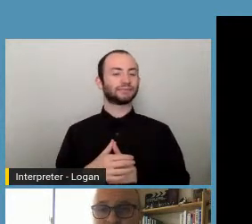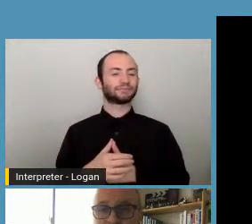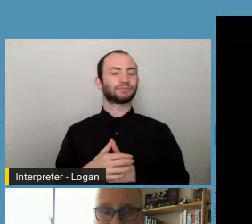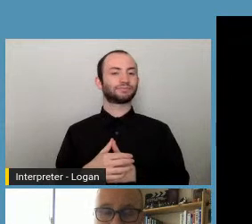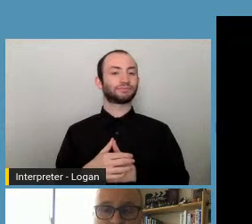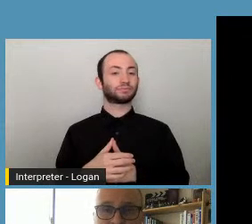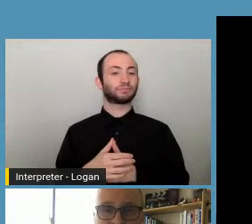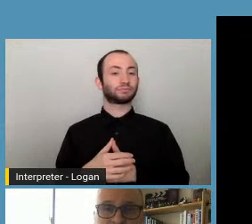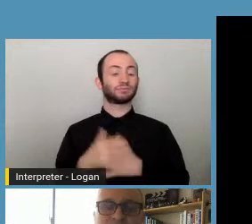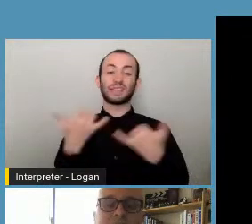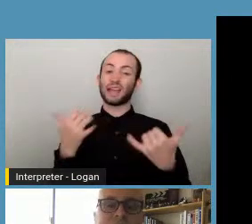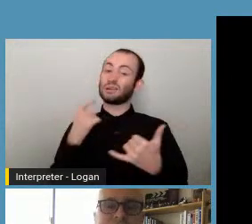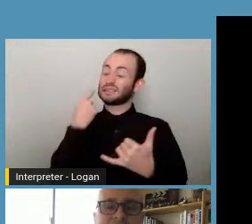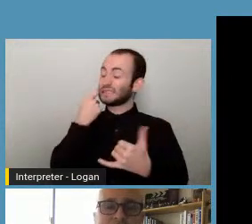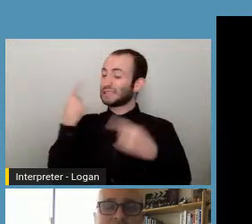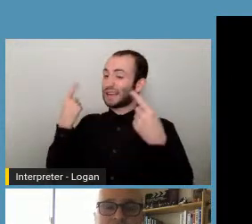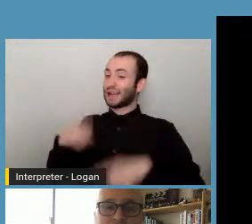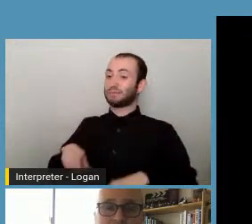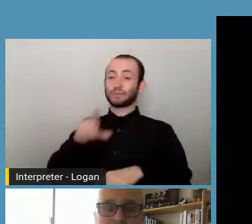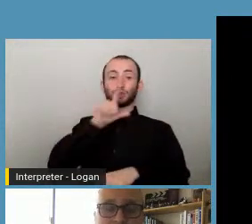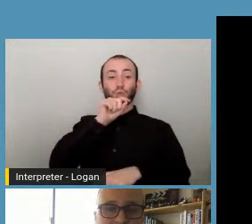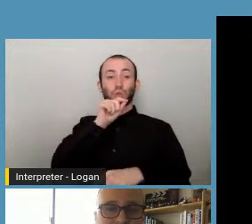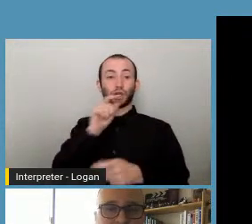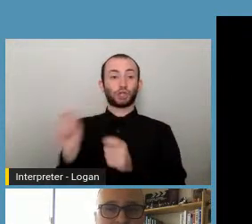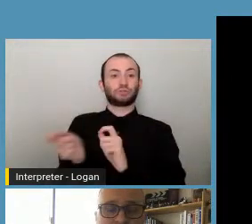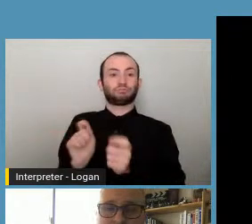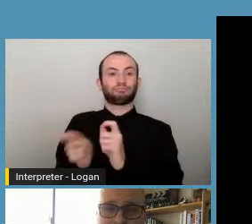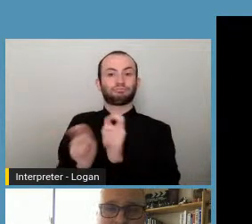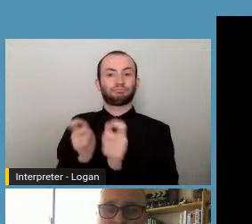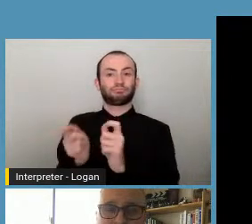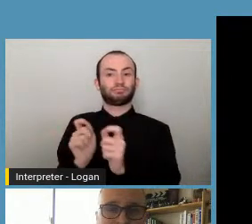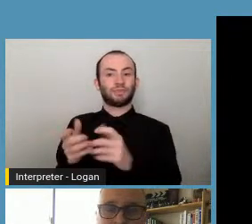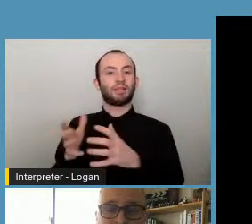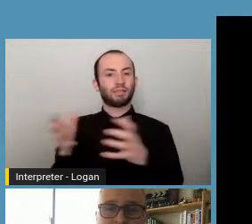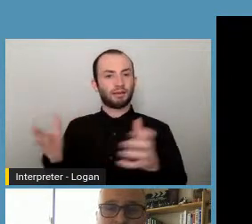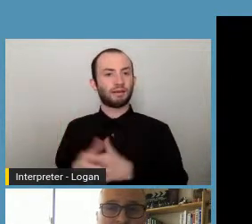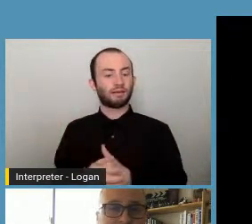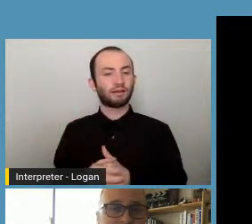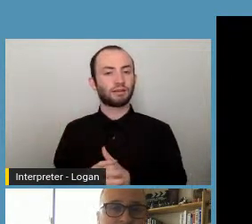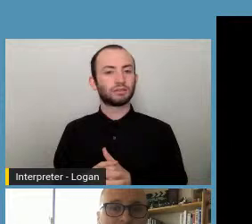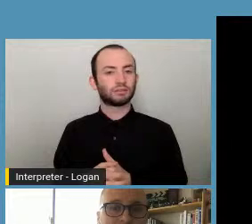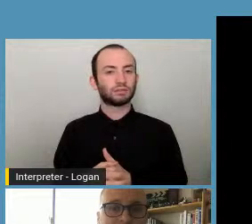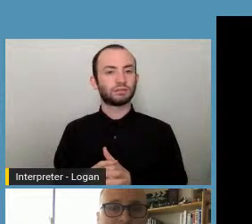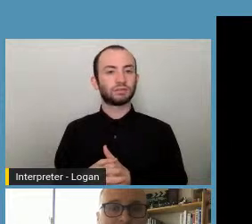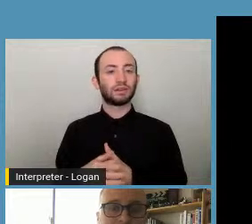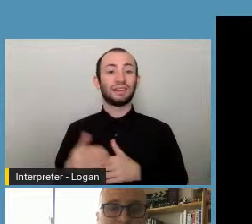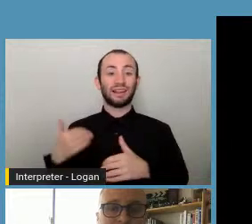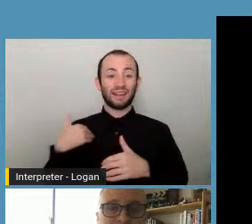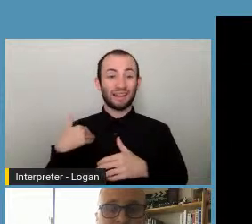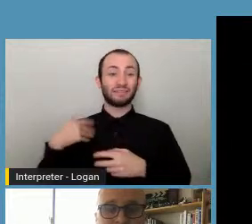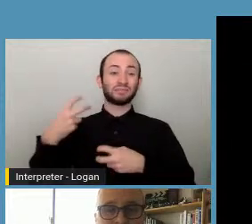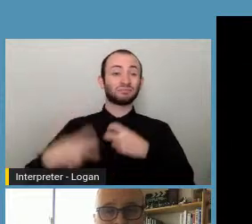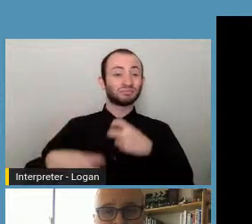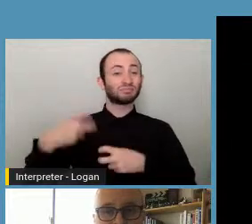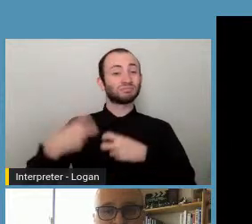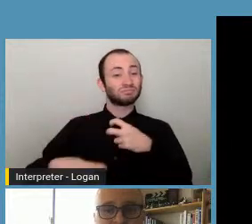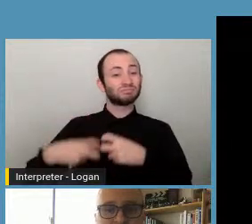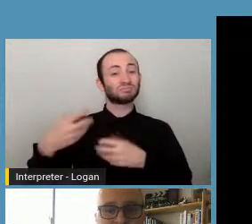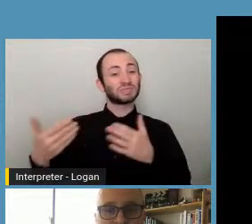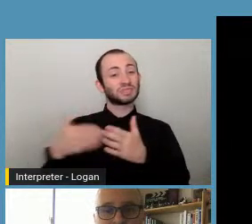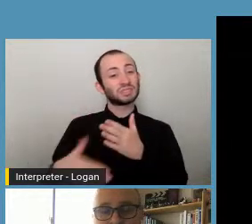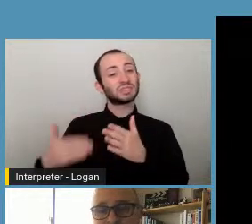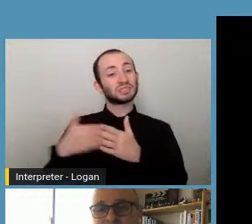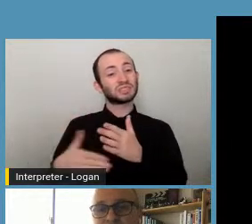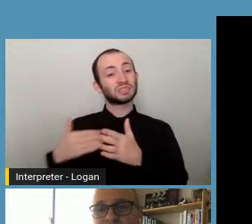they have changed this a lot recently because there was a real issue only up to a couple months ago about being able to add alt text to